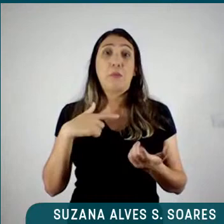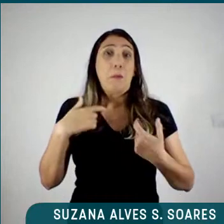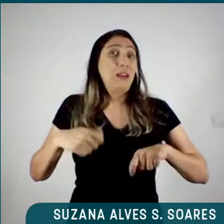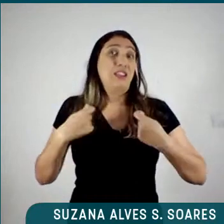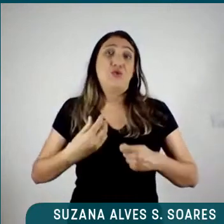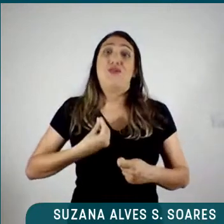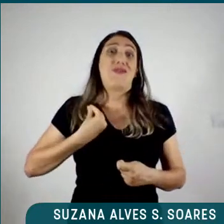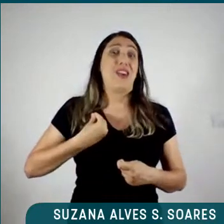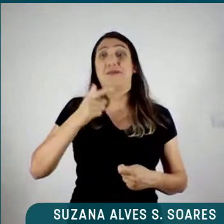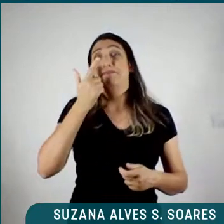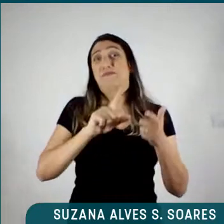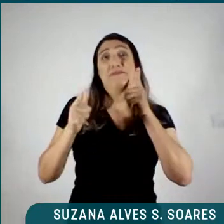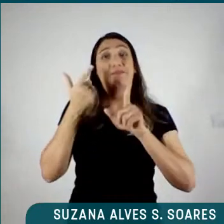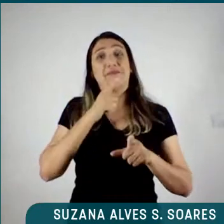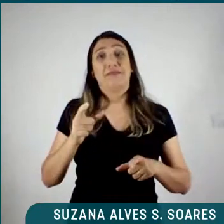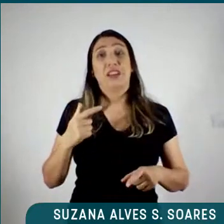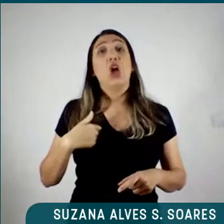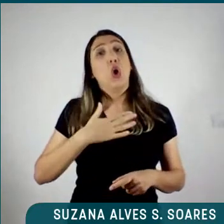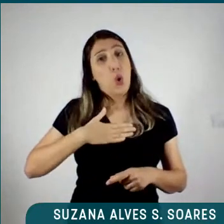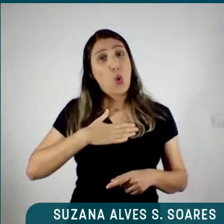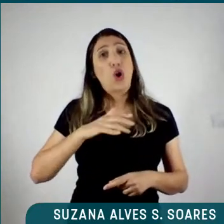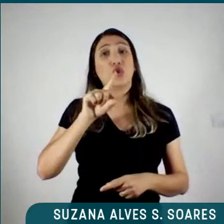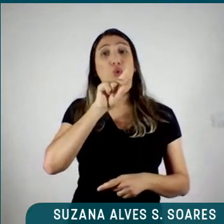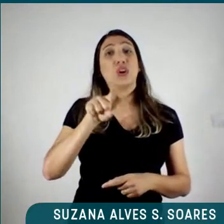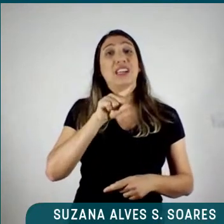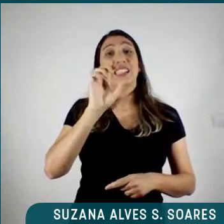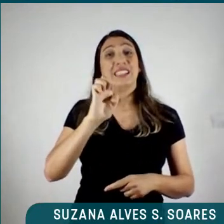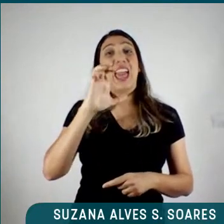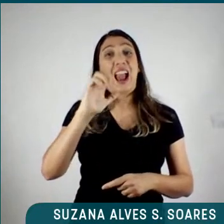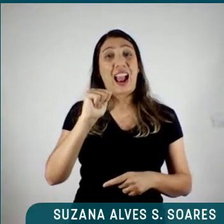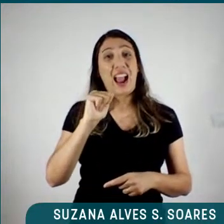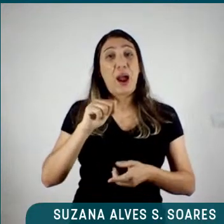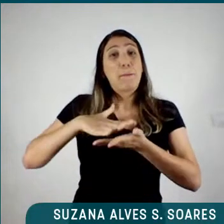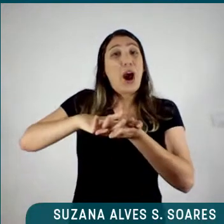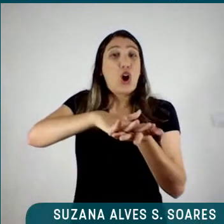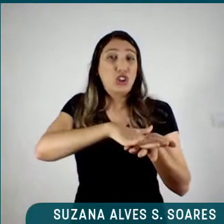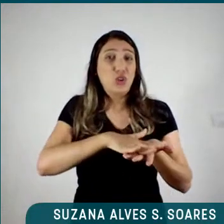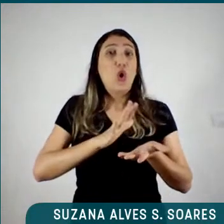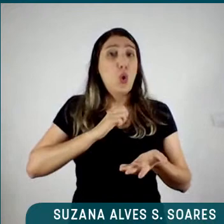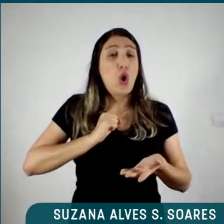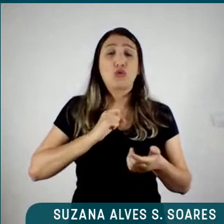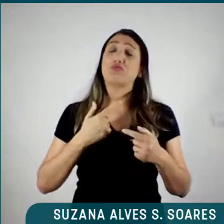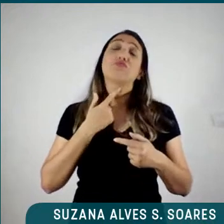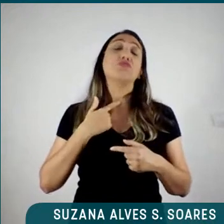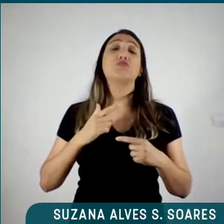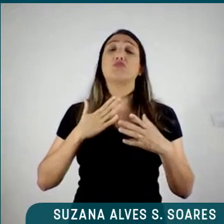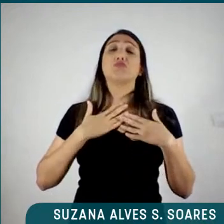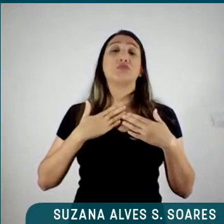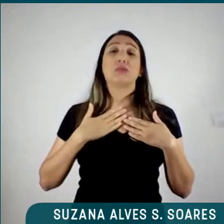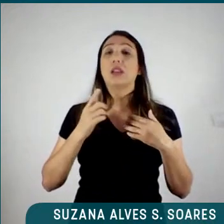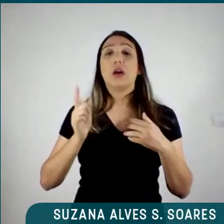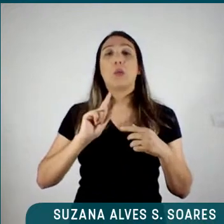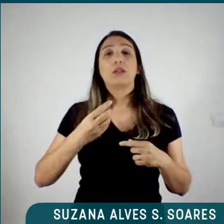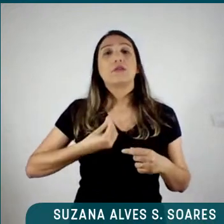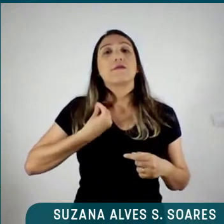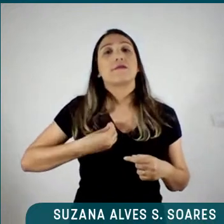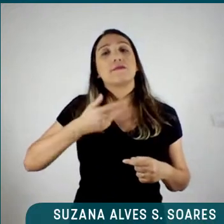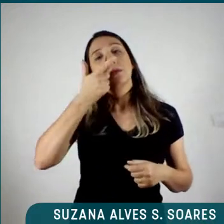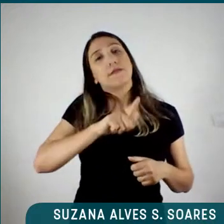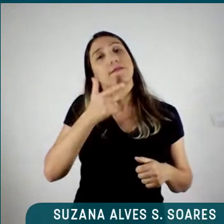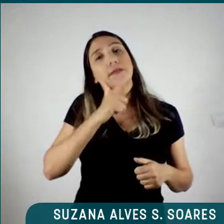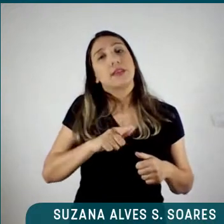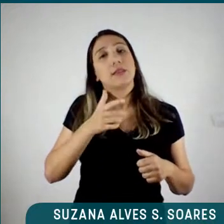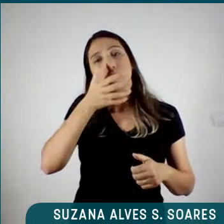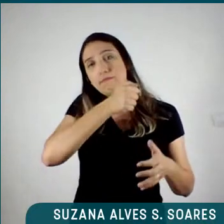other option. For me, this is survival. I like Zeca Pagodinho. This is like,